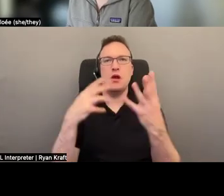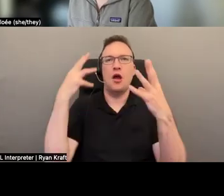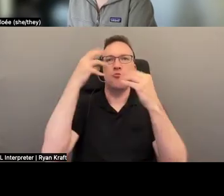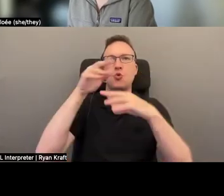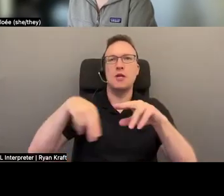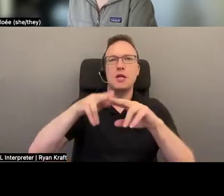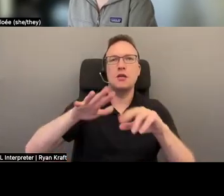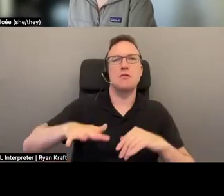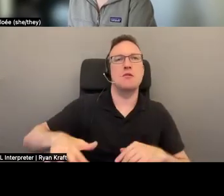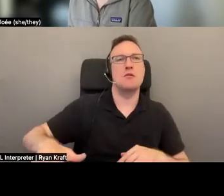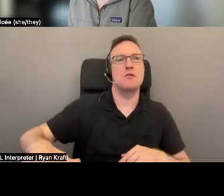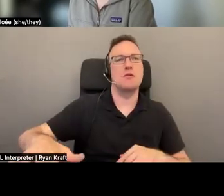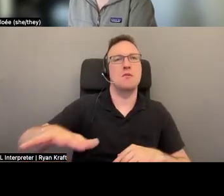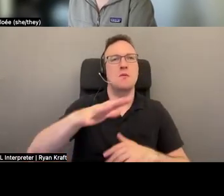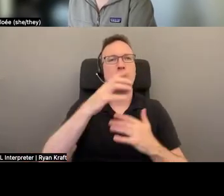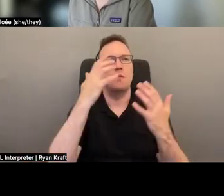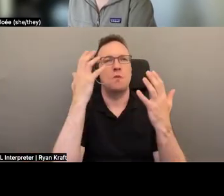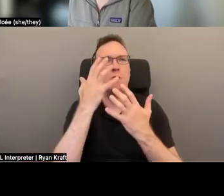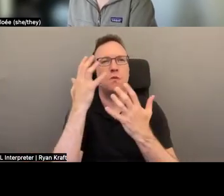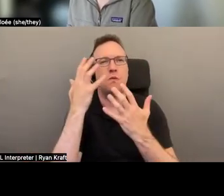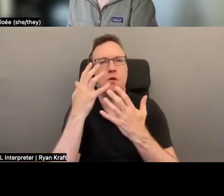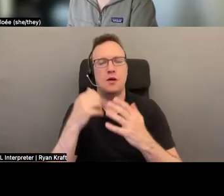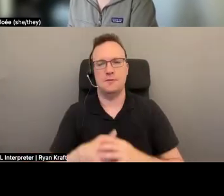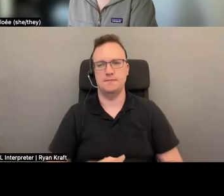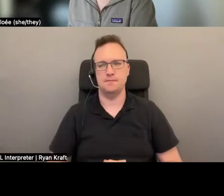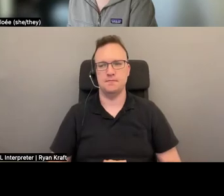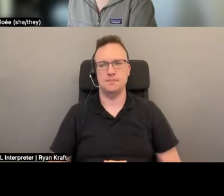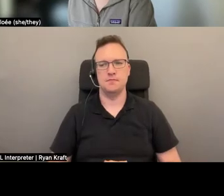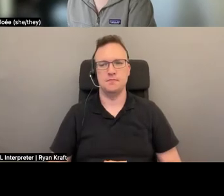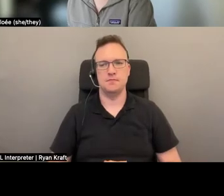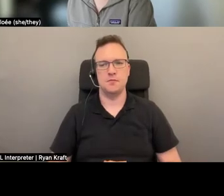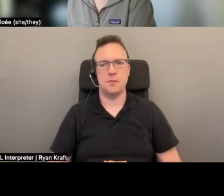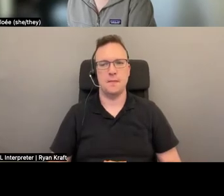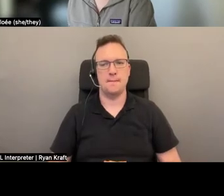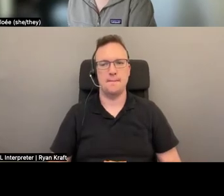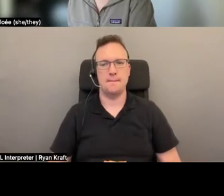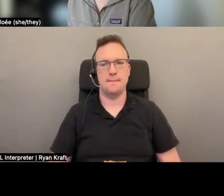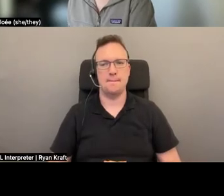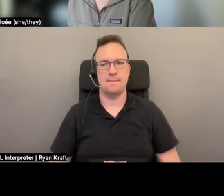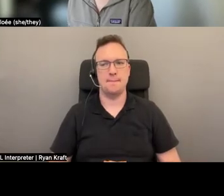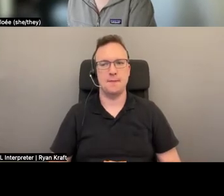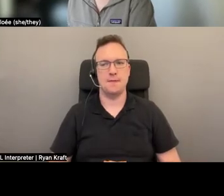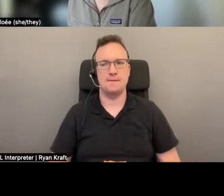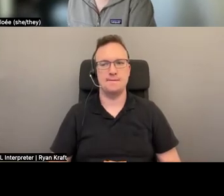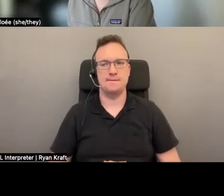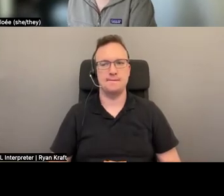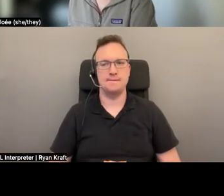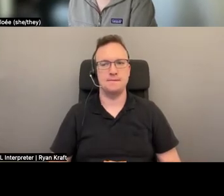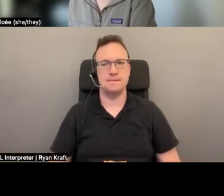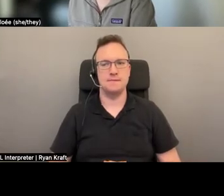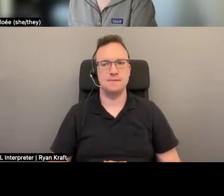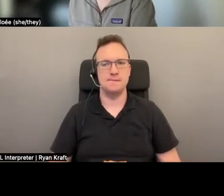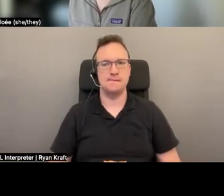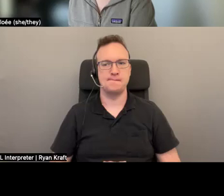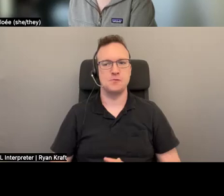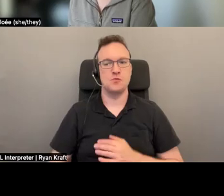beauty that is nature. When I retain knowledge